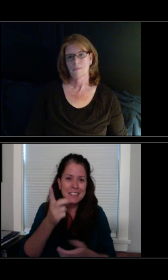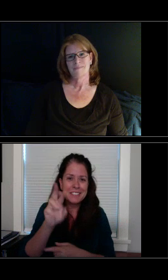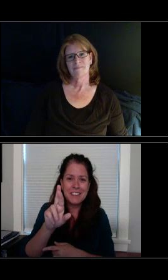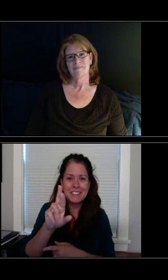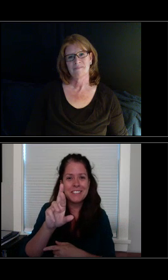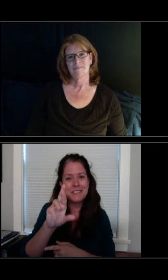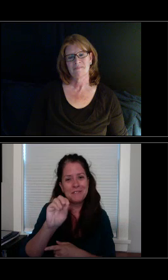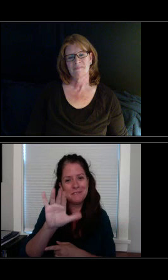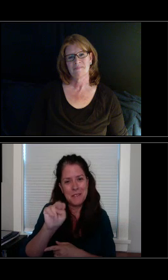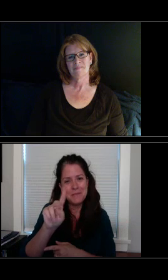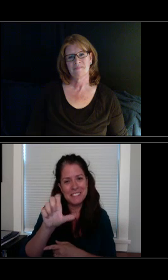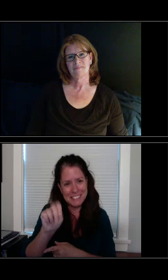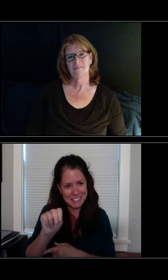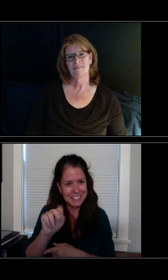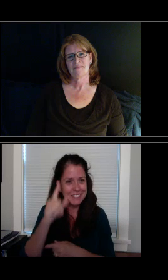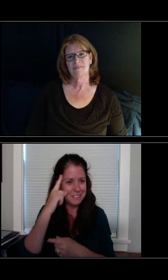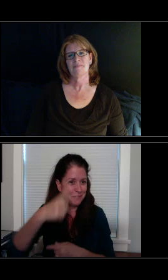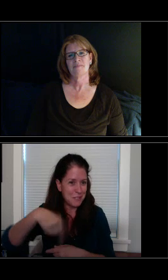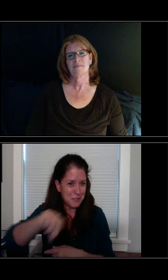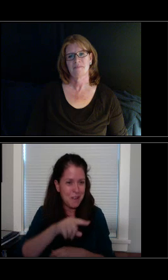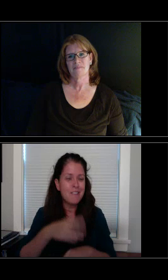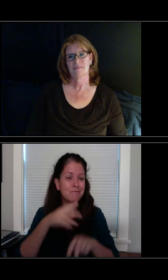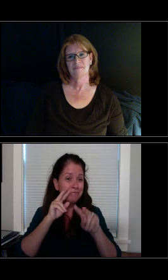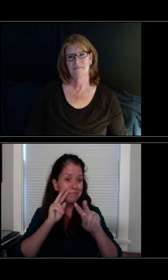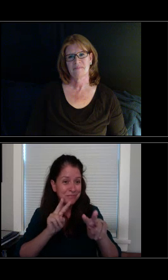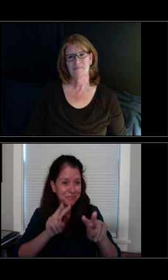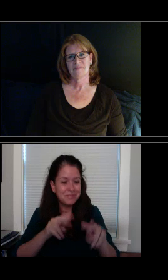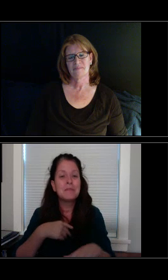So without further ado, we are thrilled to be